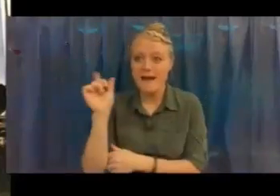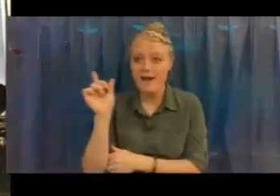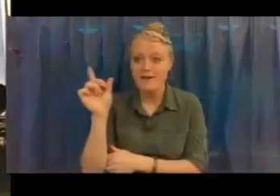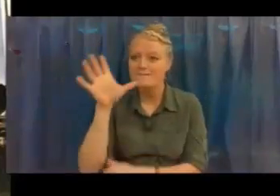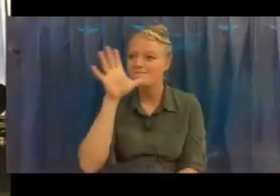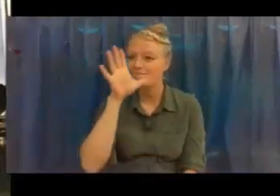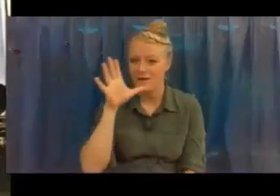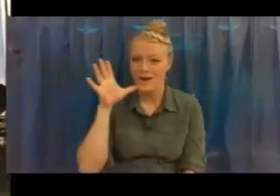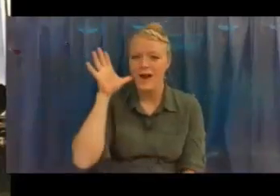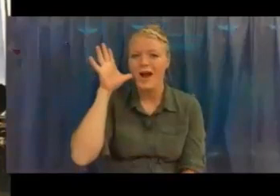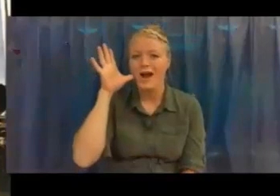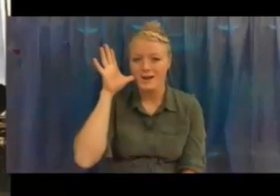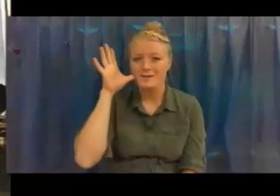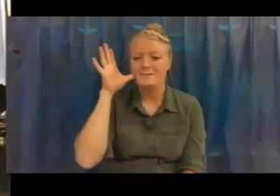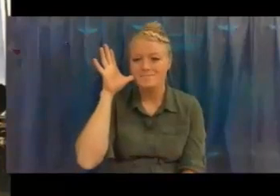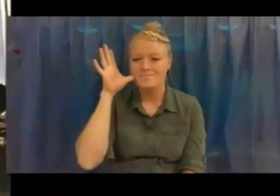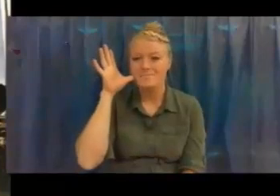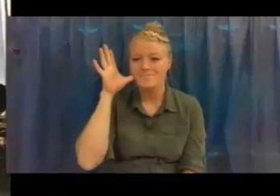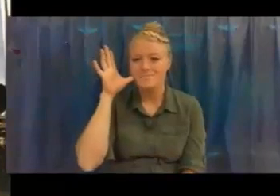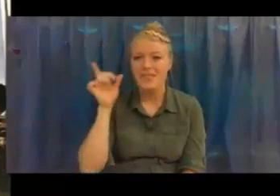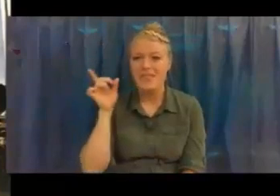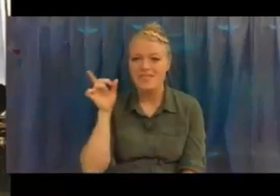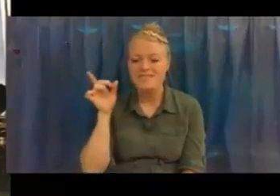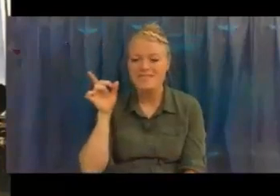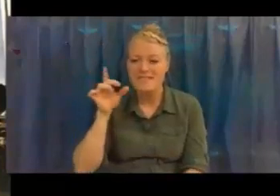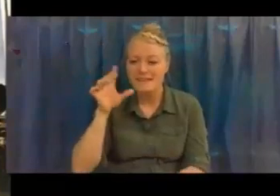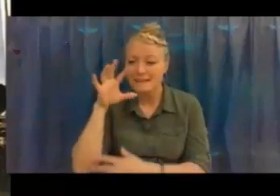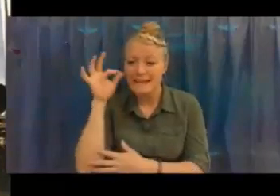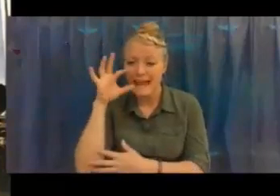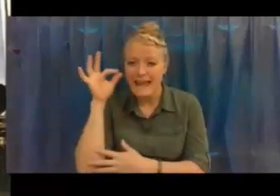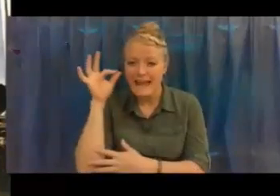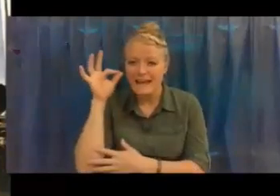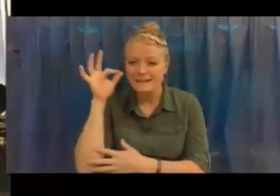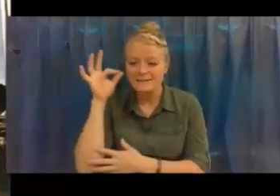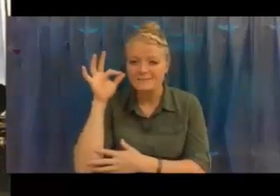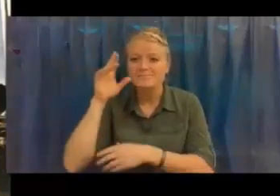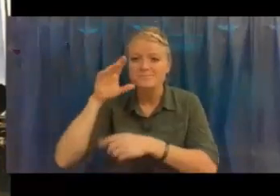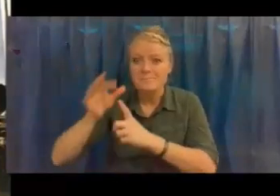This cat lives where? On the farm.